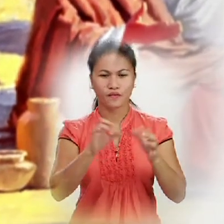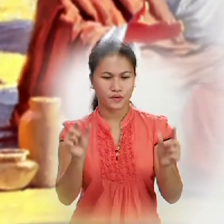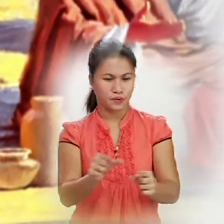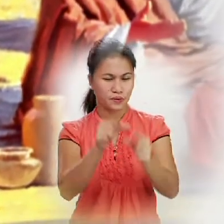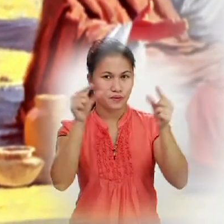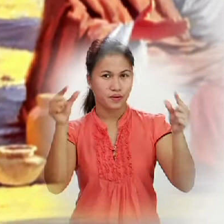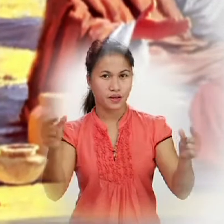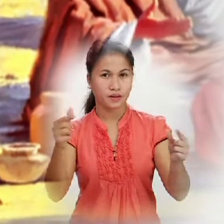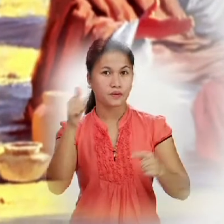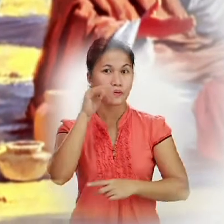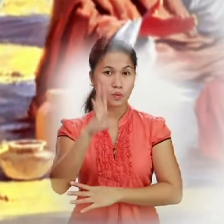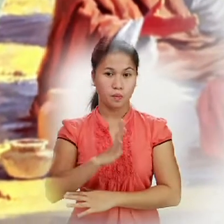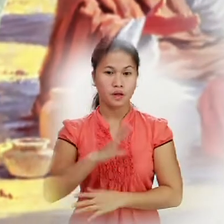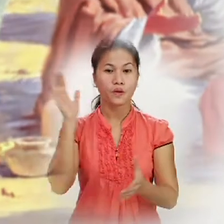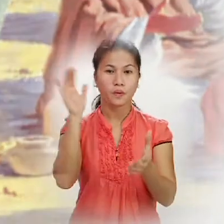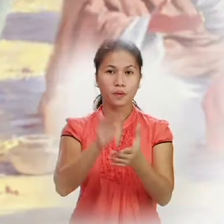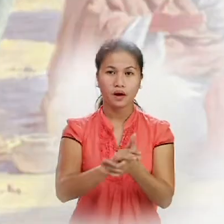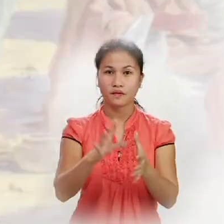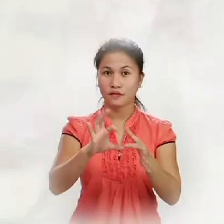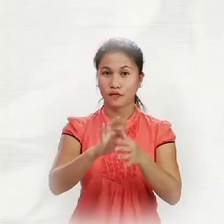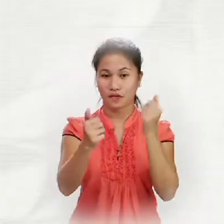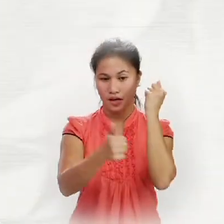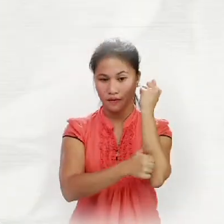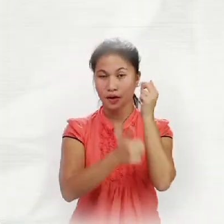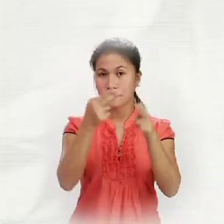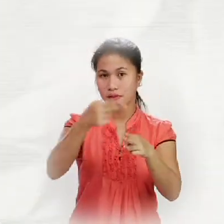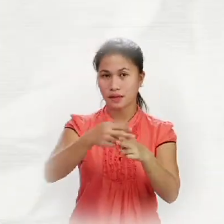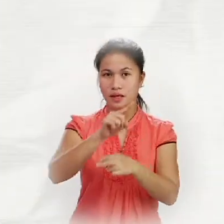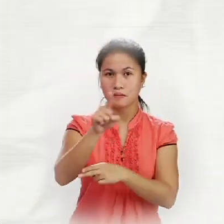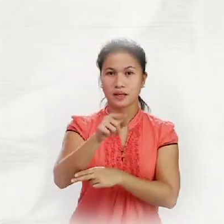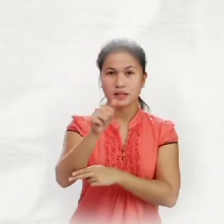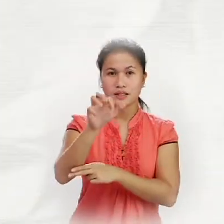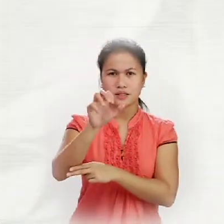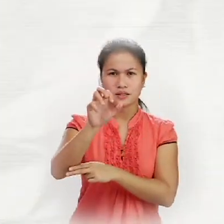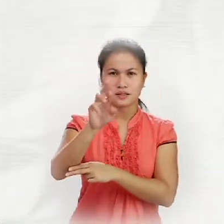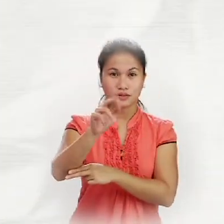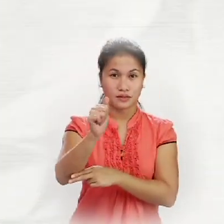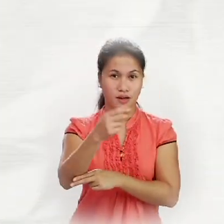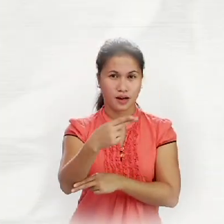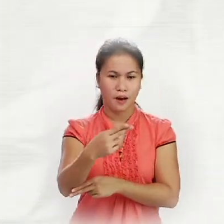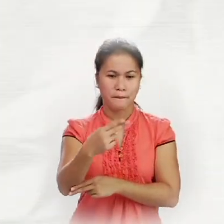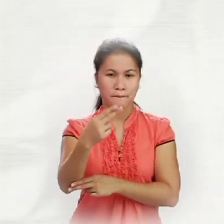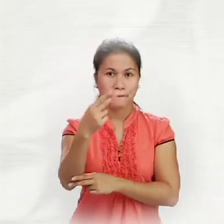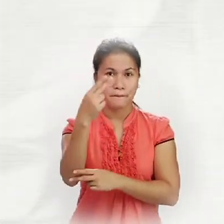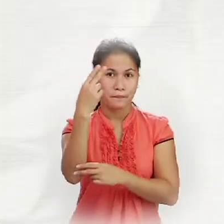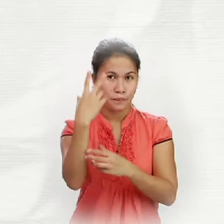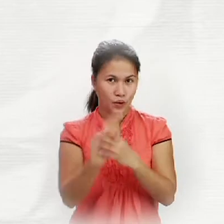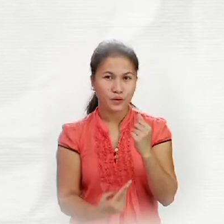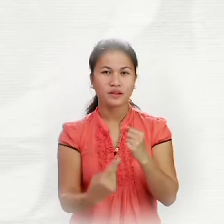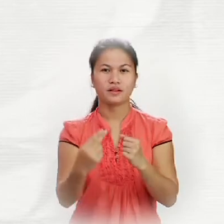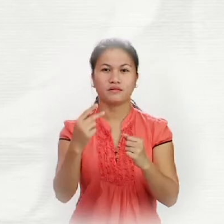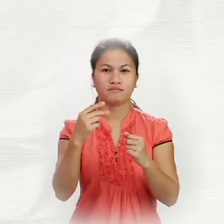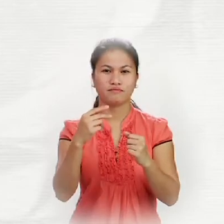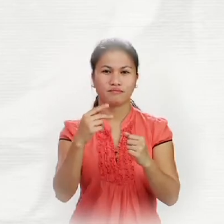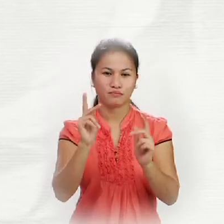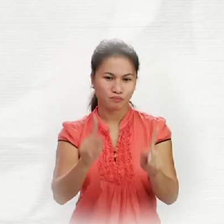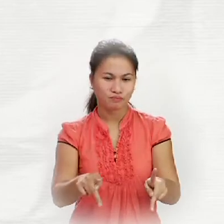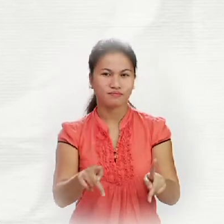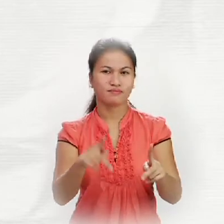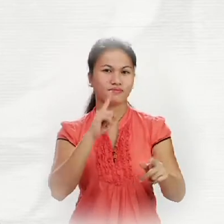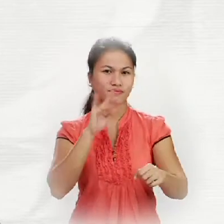of Abraham, Sarah. Both these persons were promised by